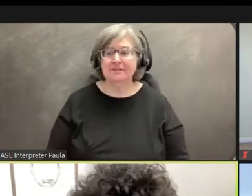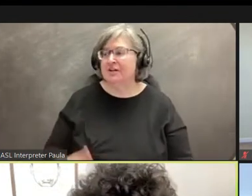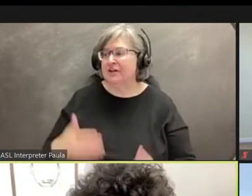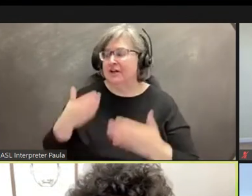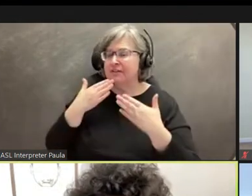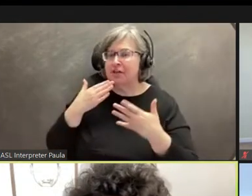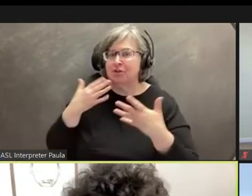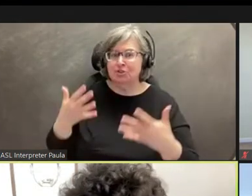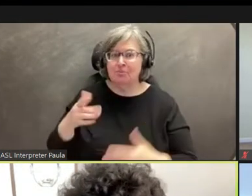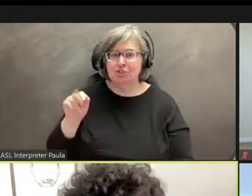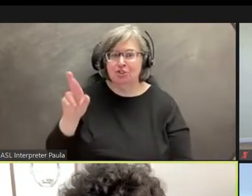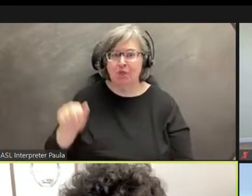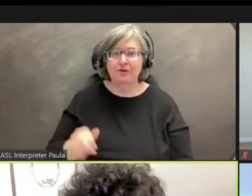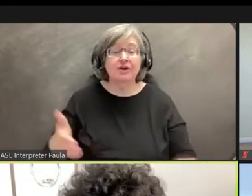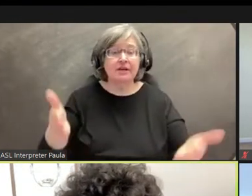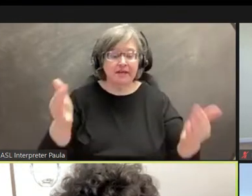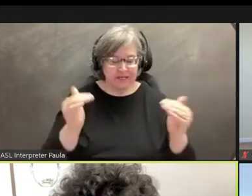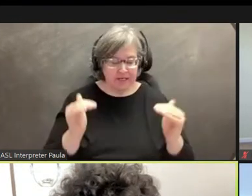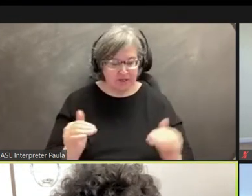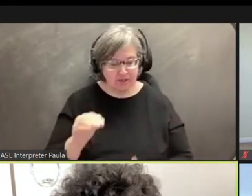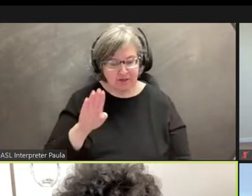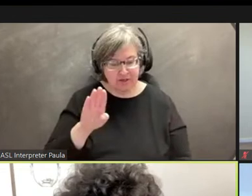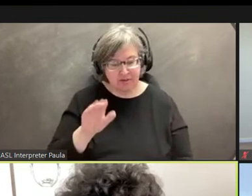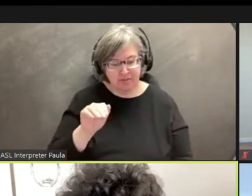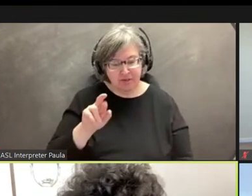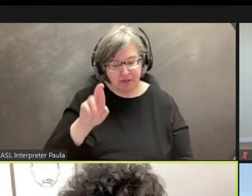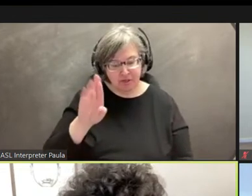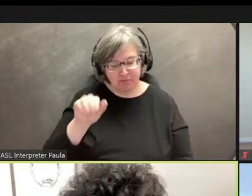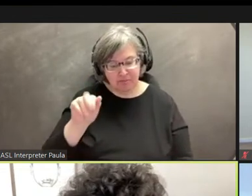much, Laura. Next, we have Barbara.